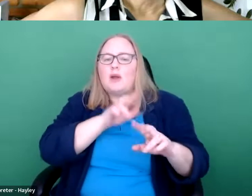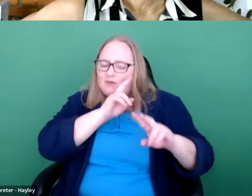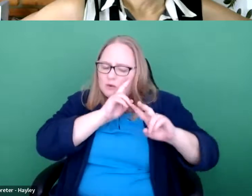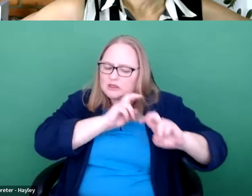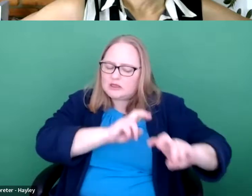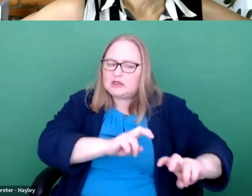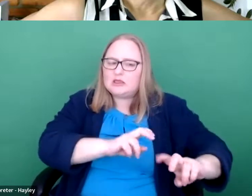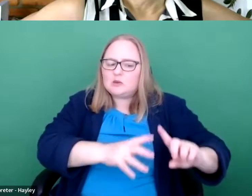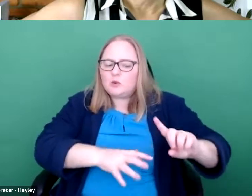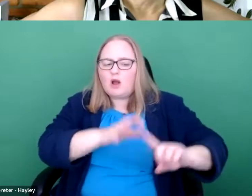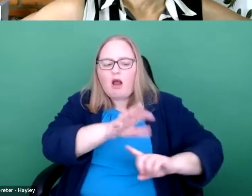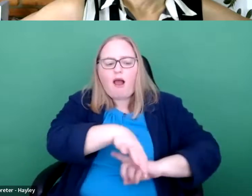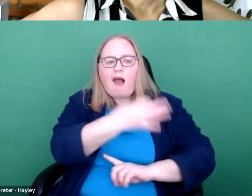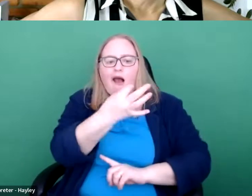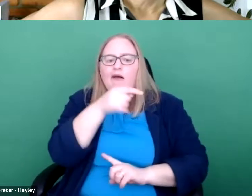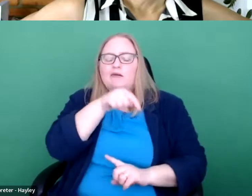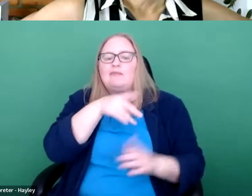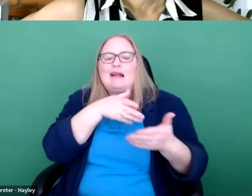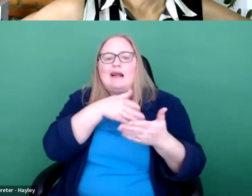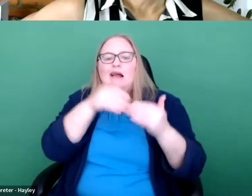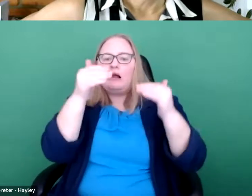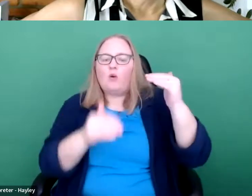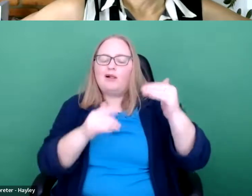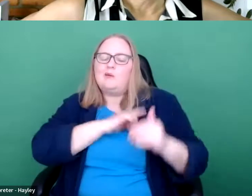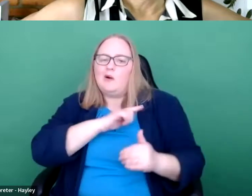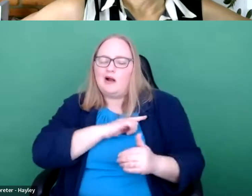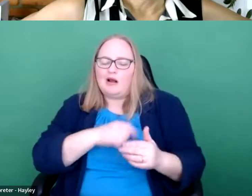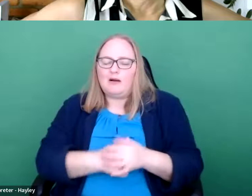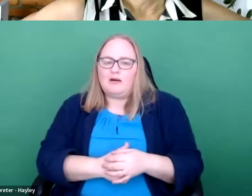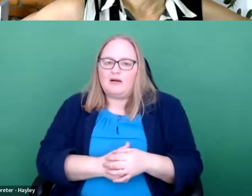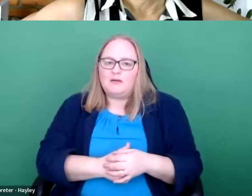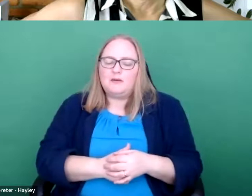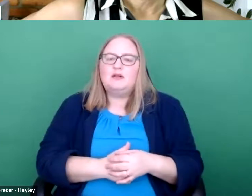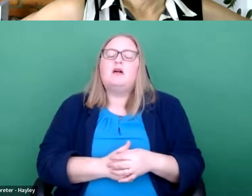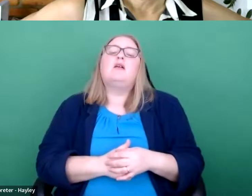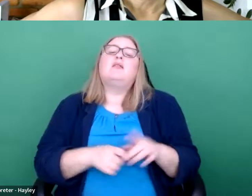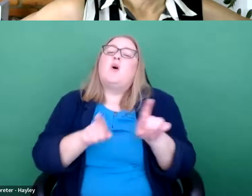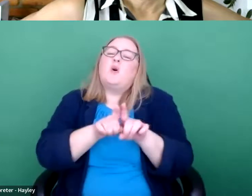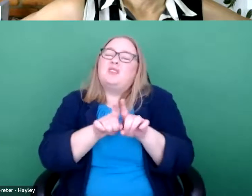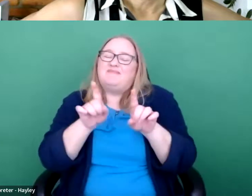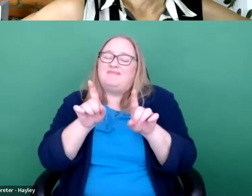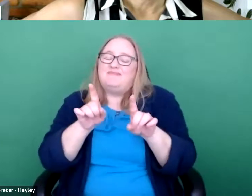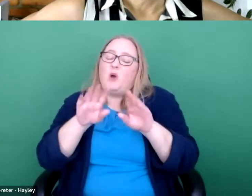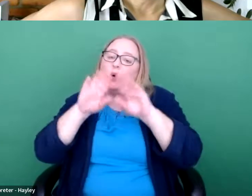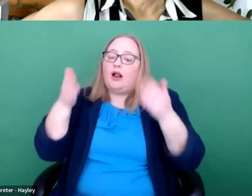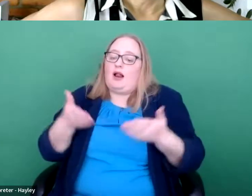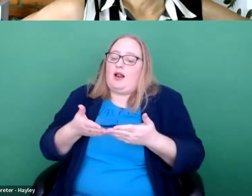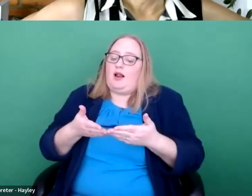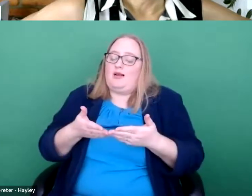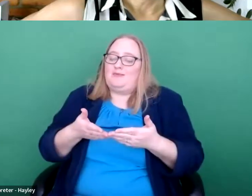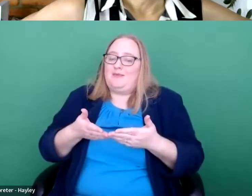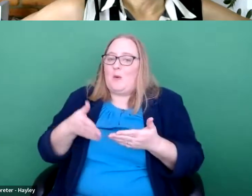kind of exist. And it's also because the international world wants to hear, when we hear